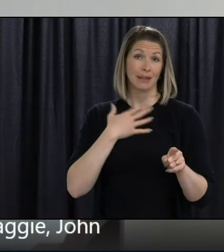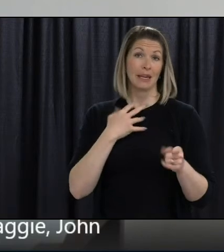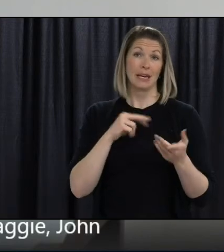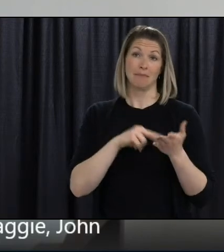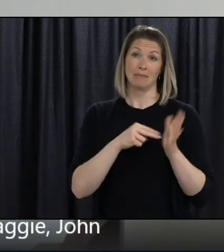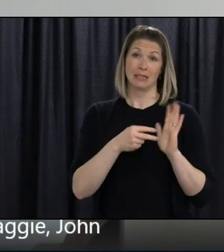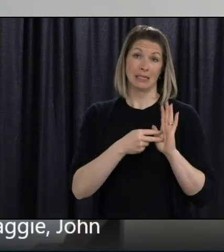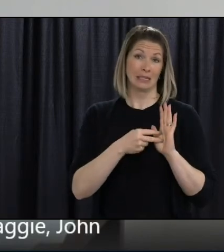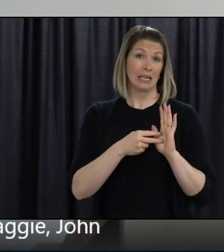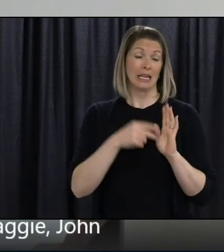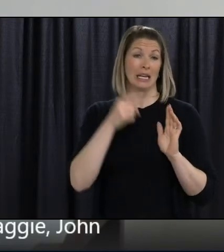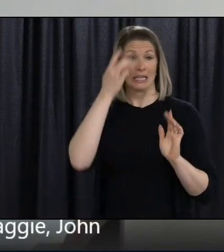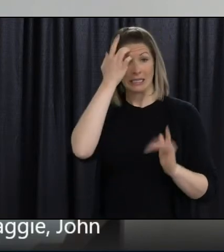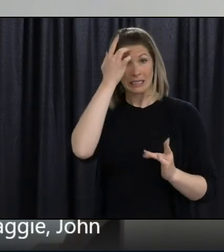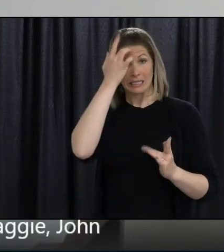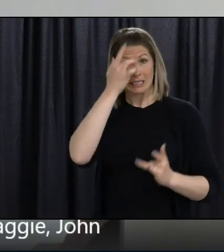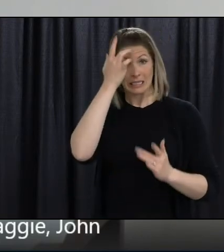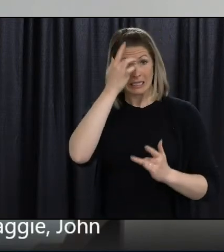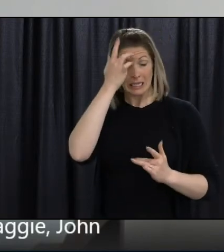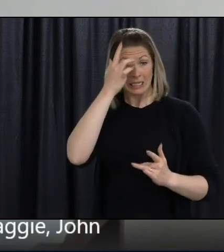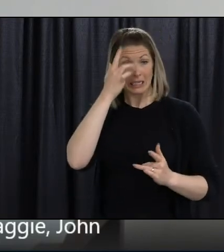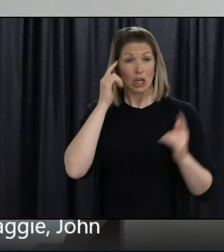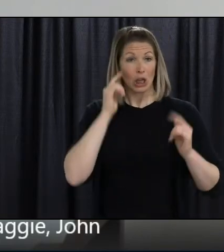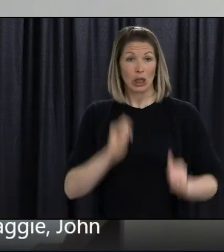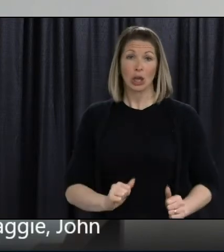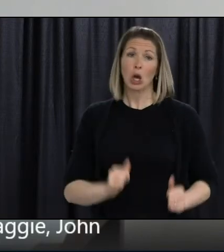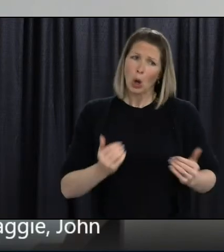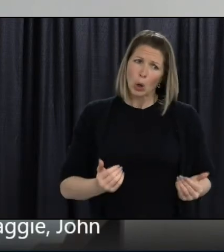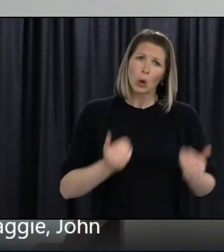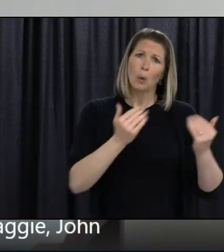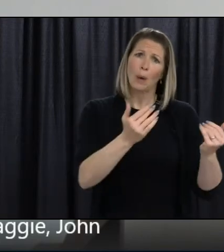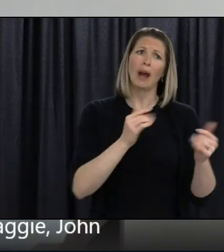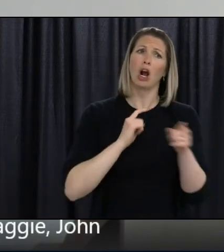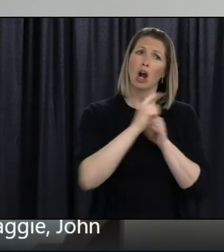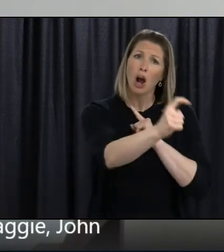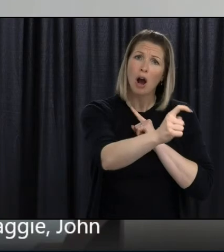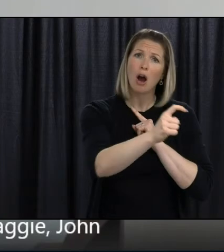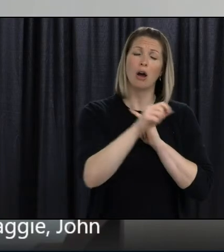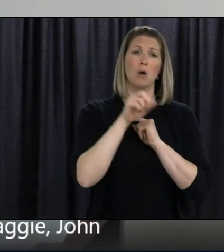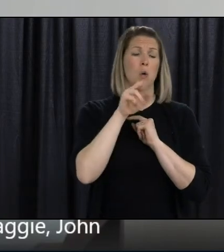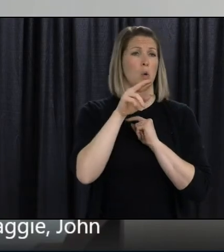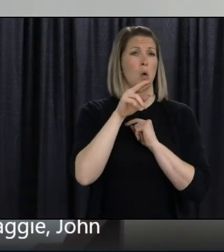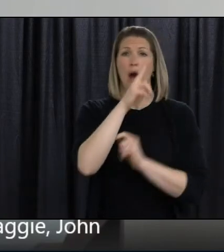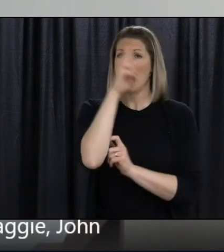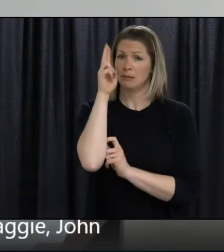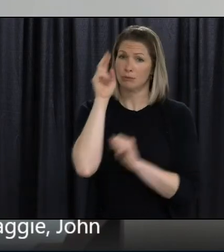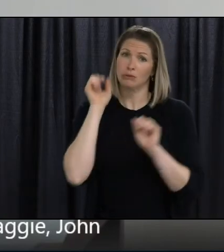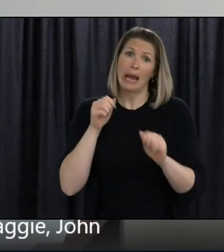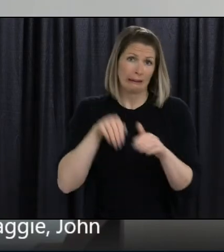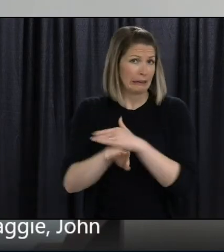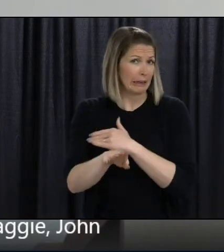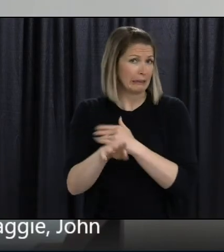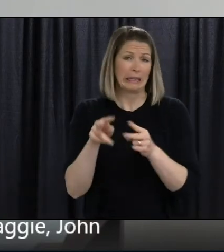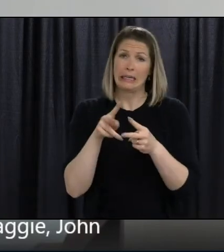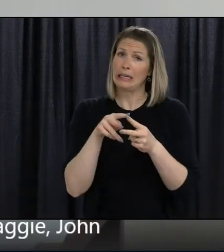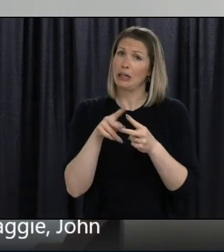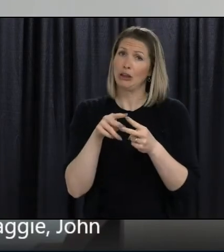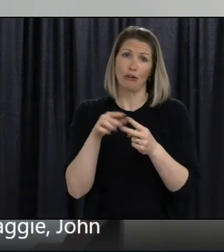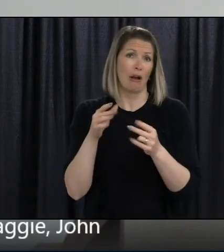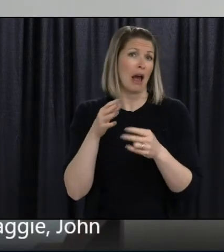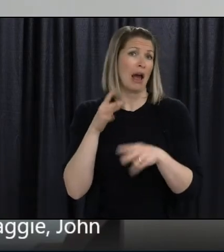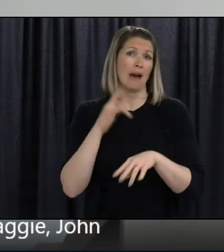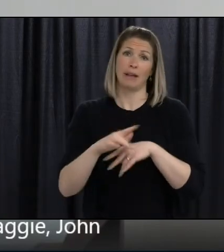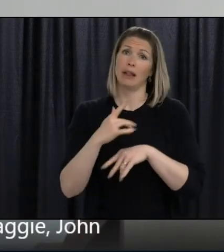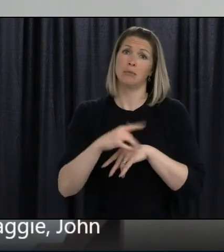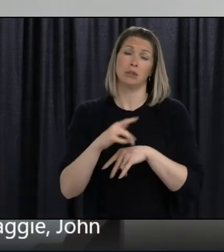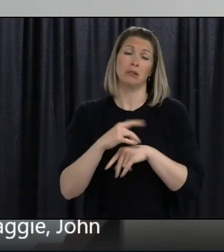matters virtually, if possible, or in real time if need be. They are your advocates